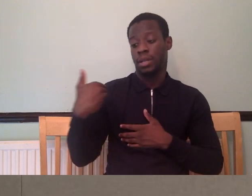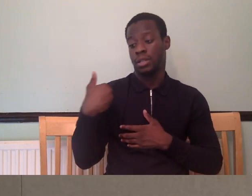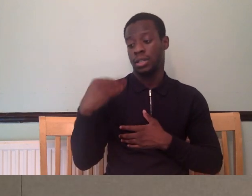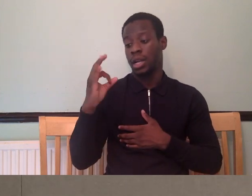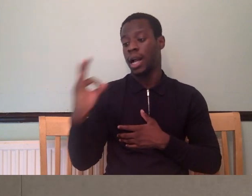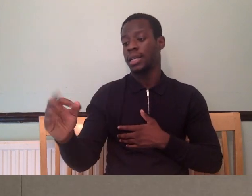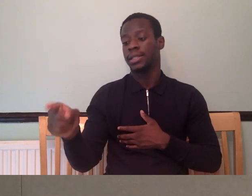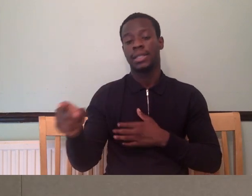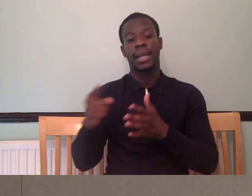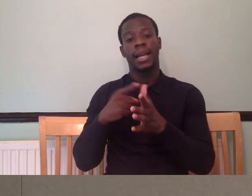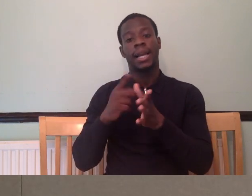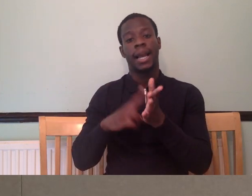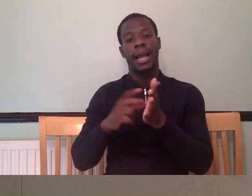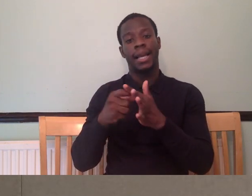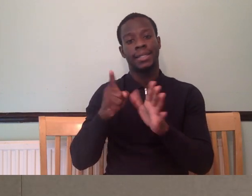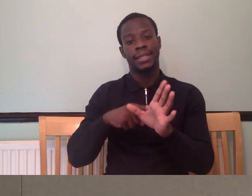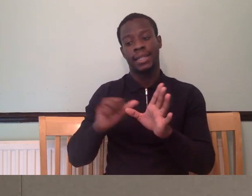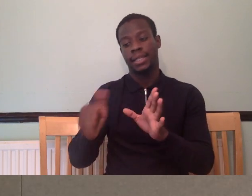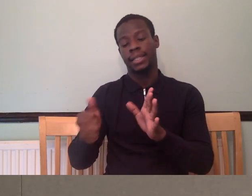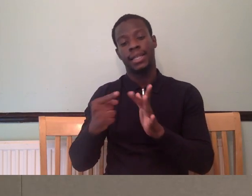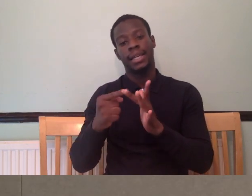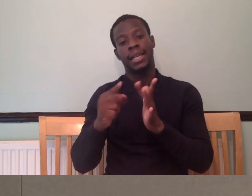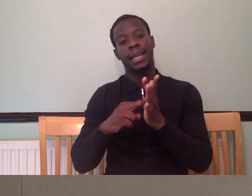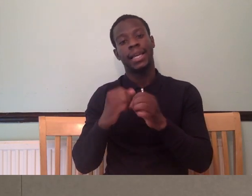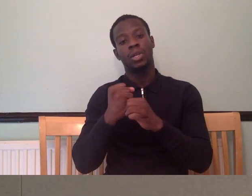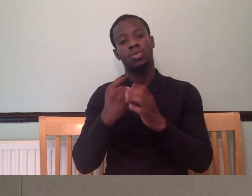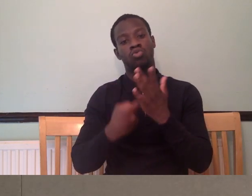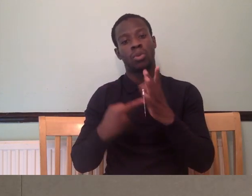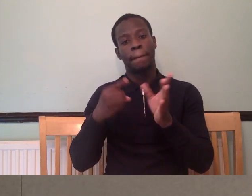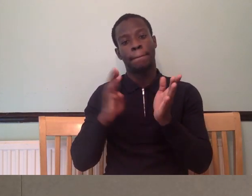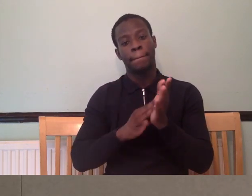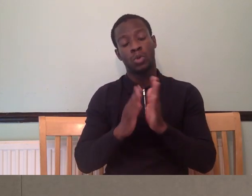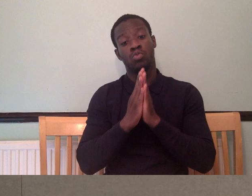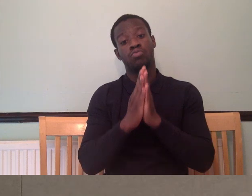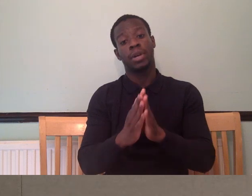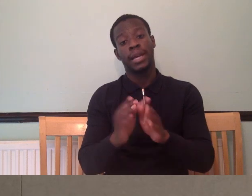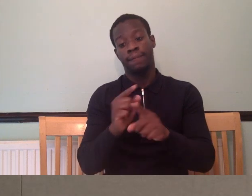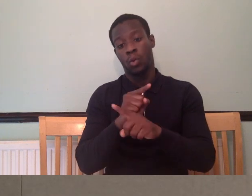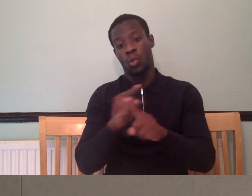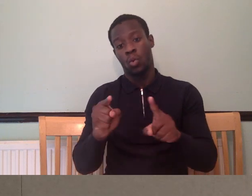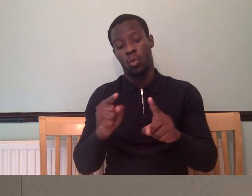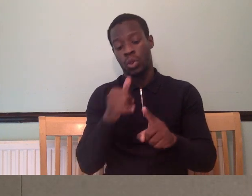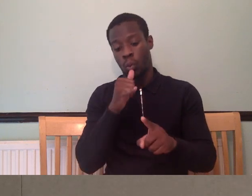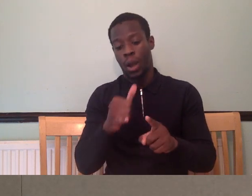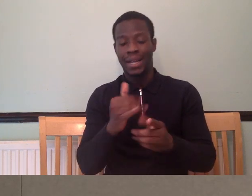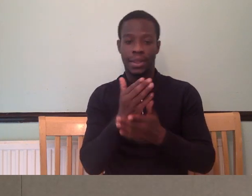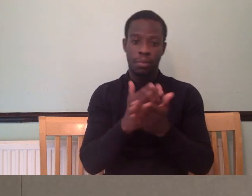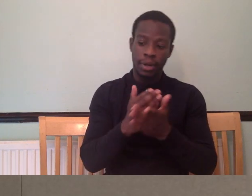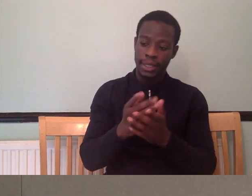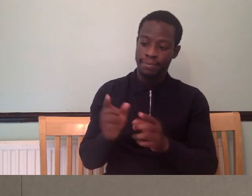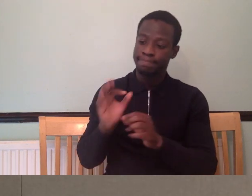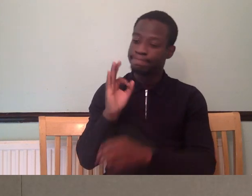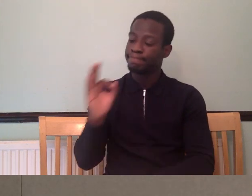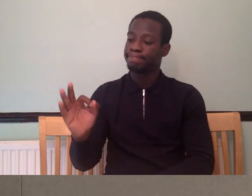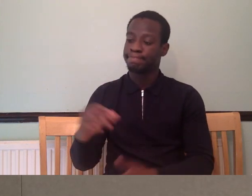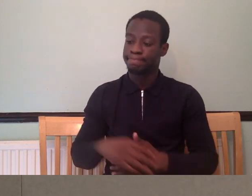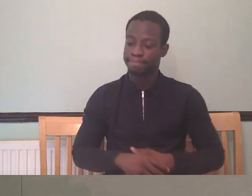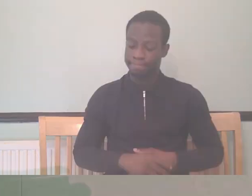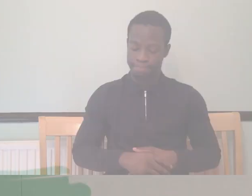would lead our prayers in praying for the bread and the wine. And I'm going to ask Andy to do that for us now.